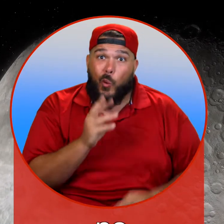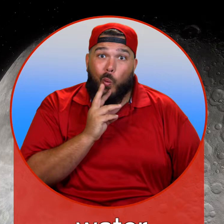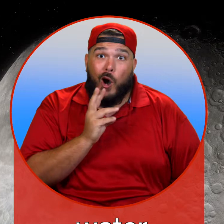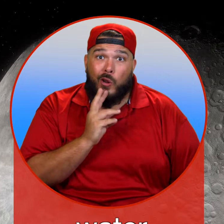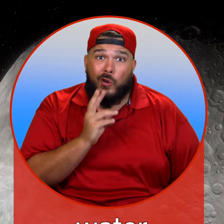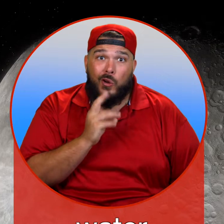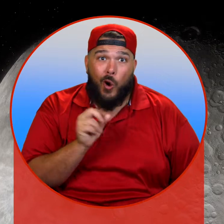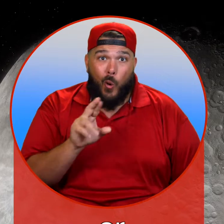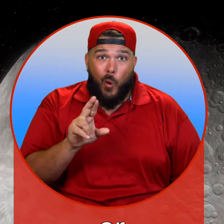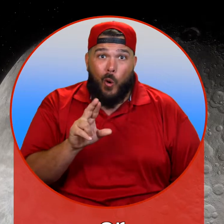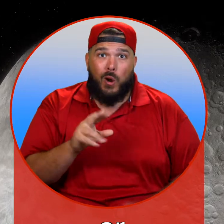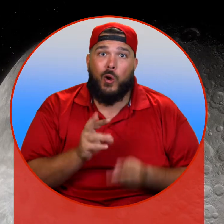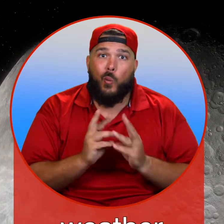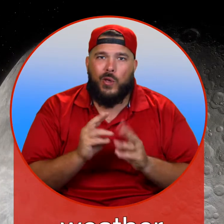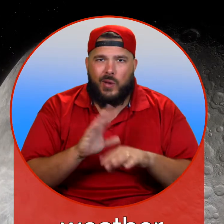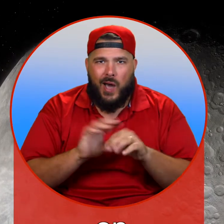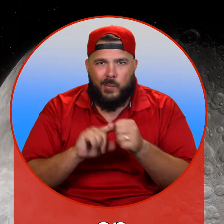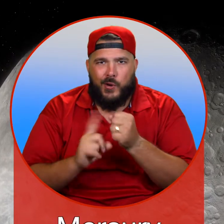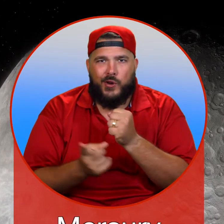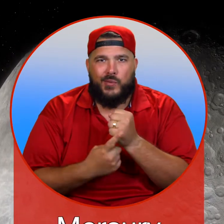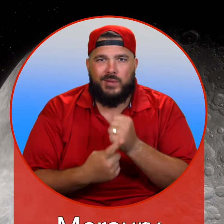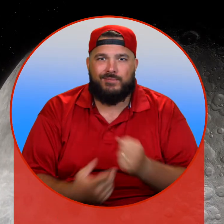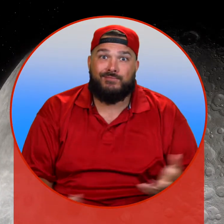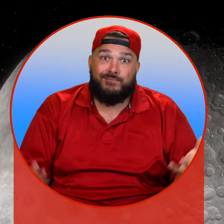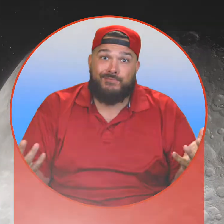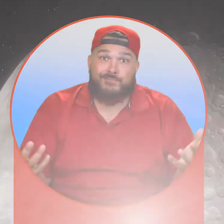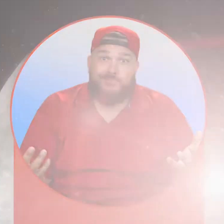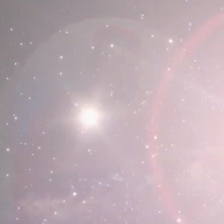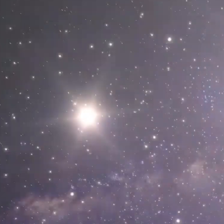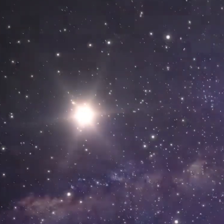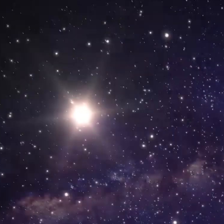no water or weather on mercury